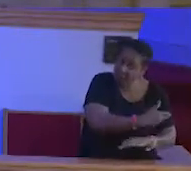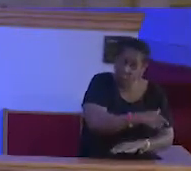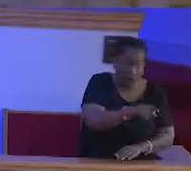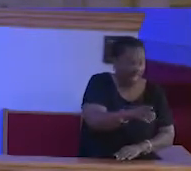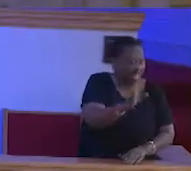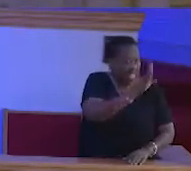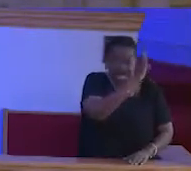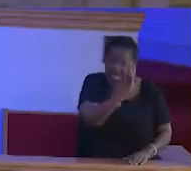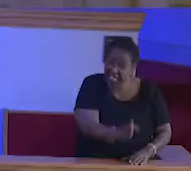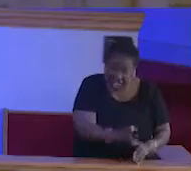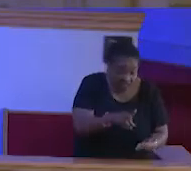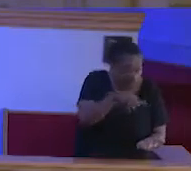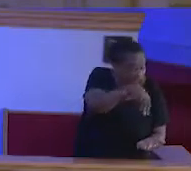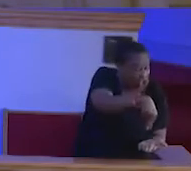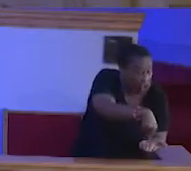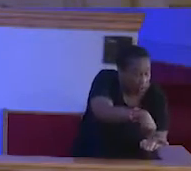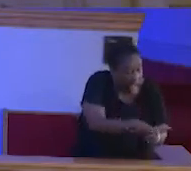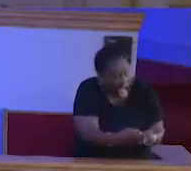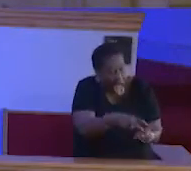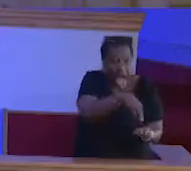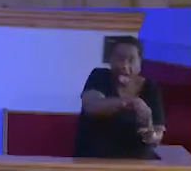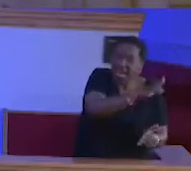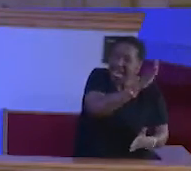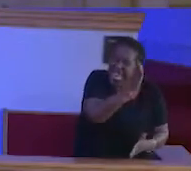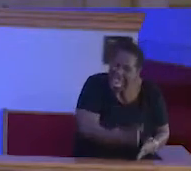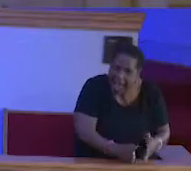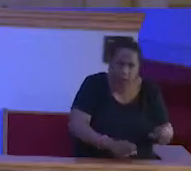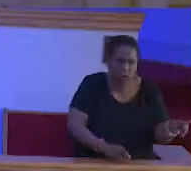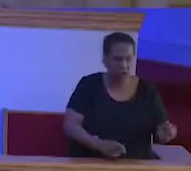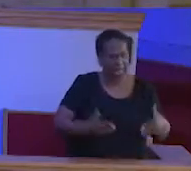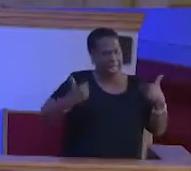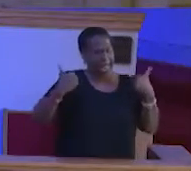never stood. And now Peter has the